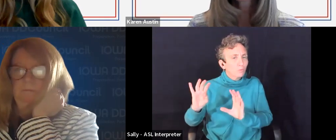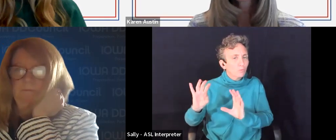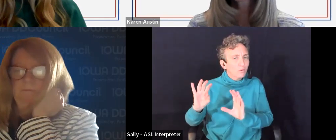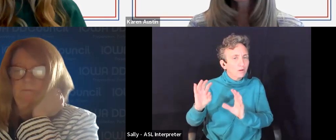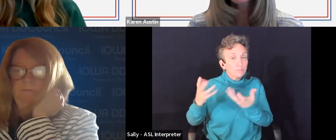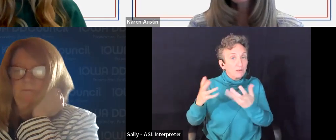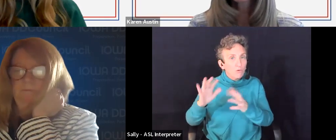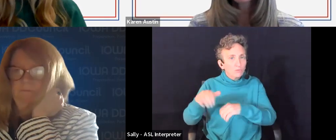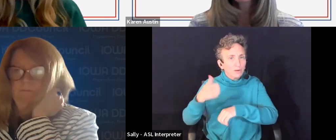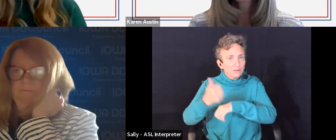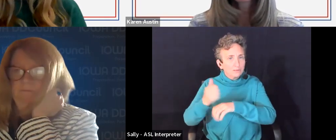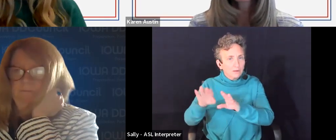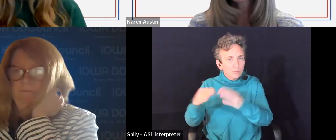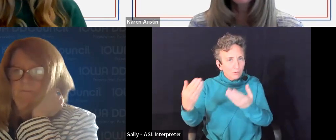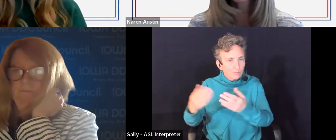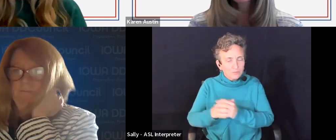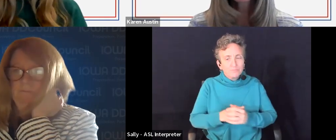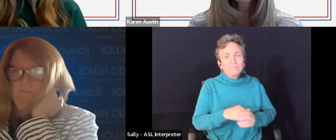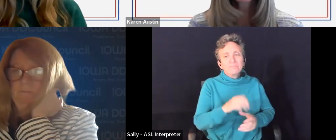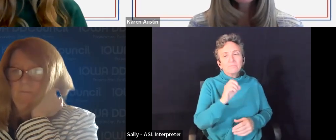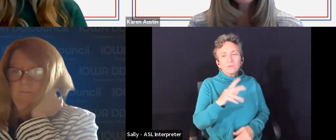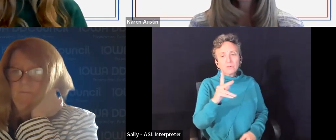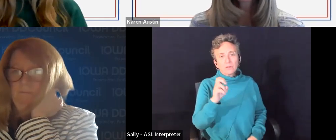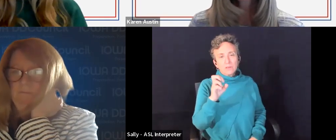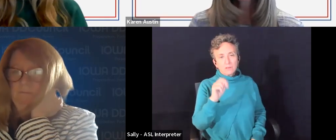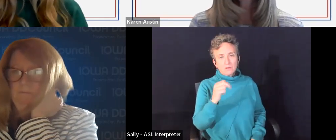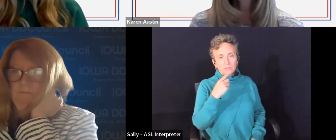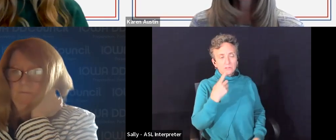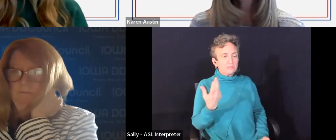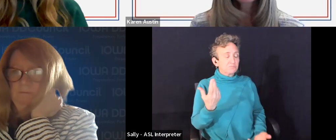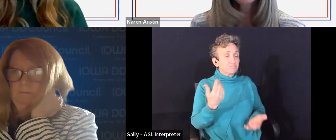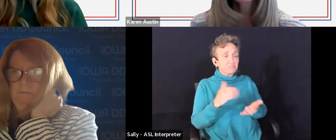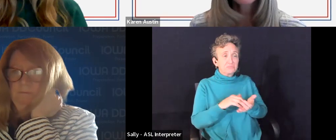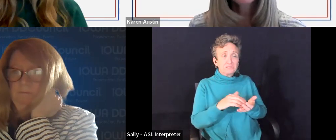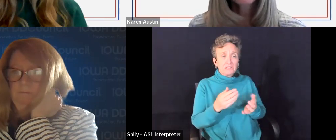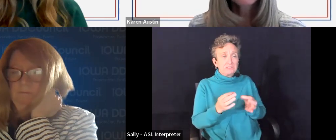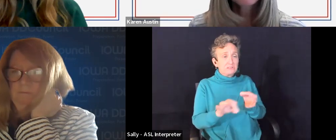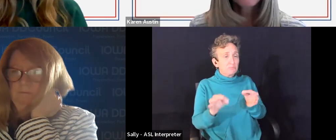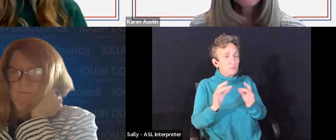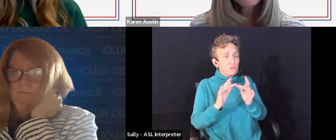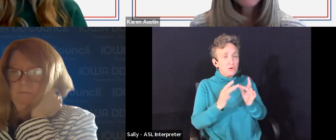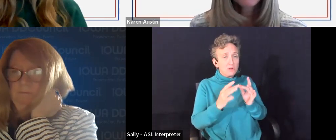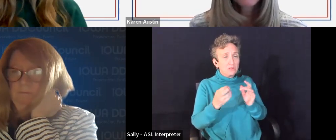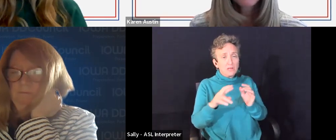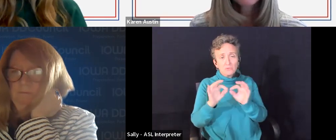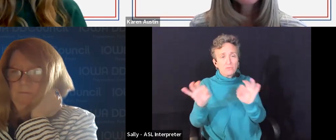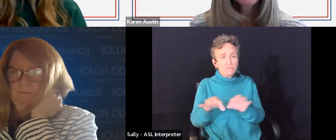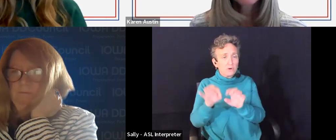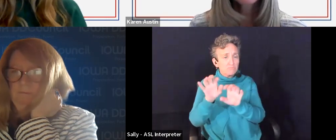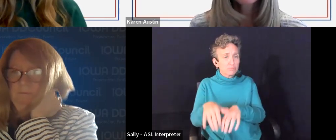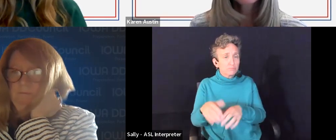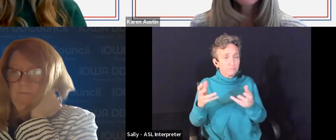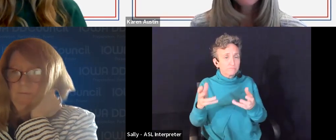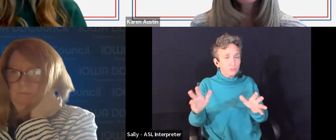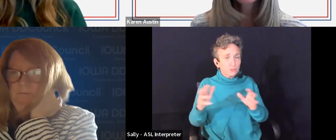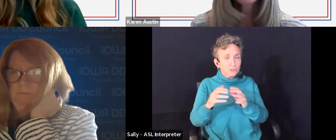So to close an account, that's just, again, that's something you could do either online or with a form to be